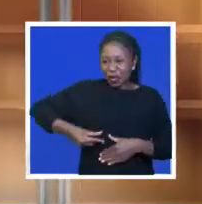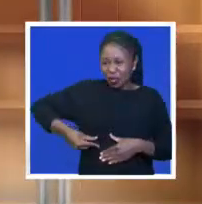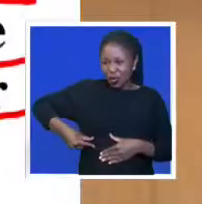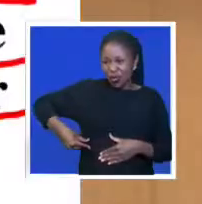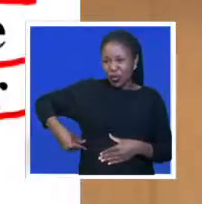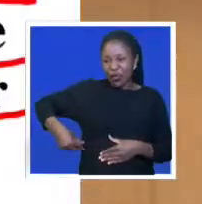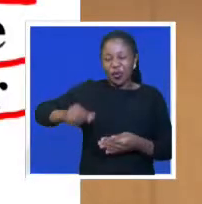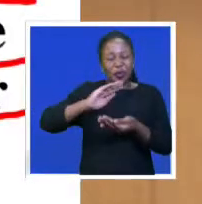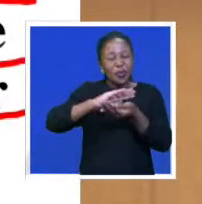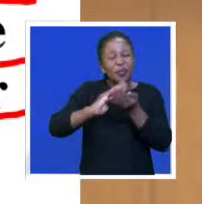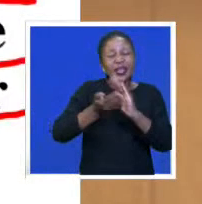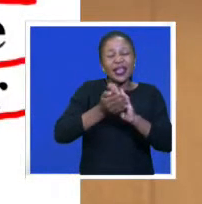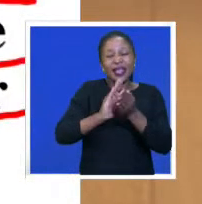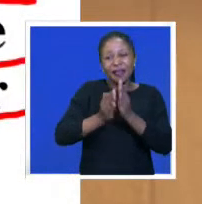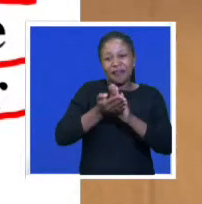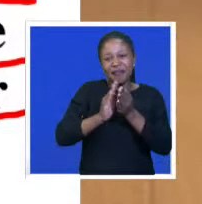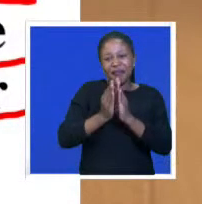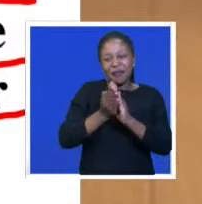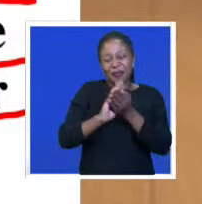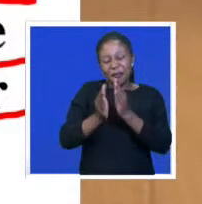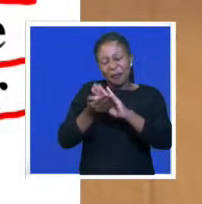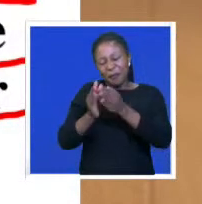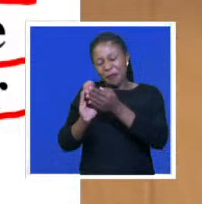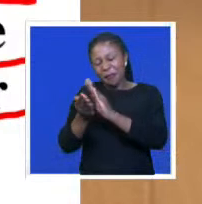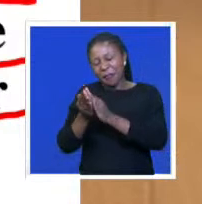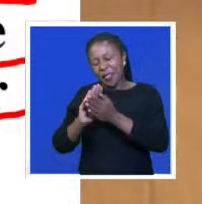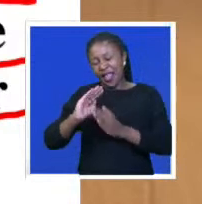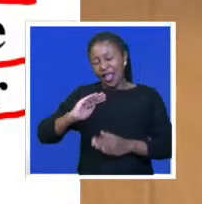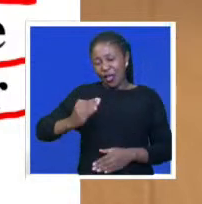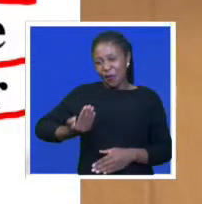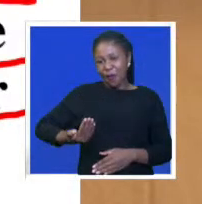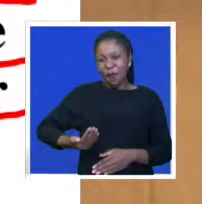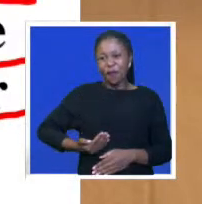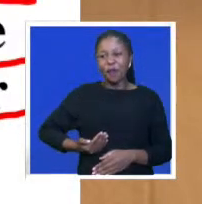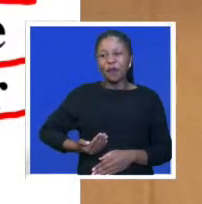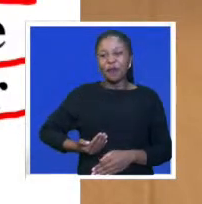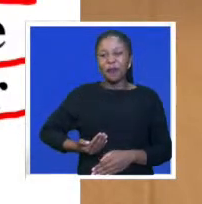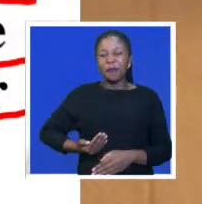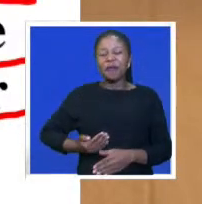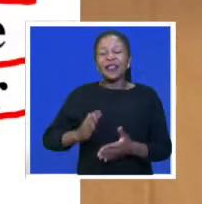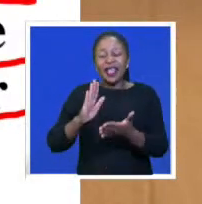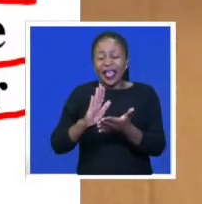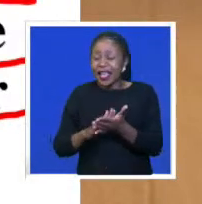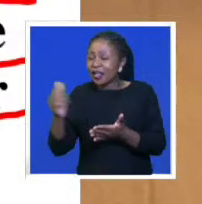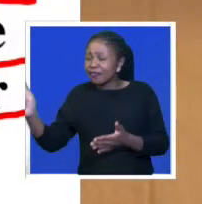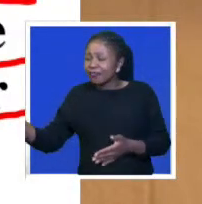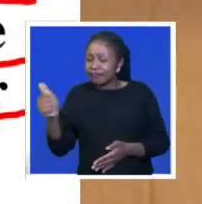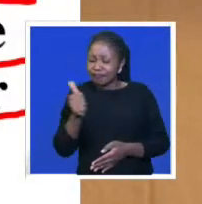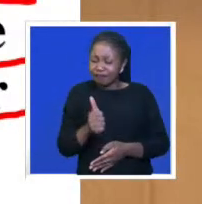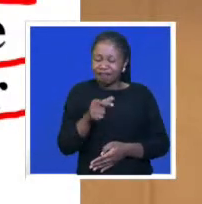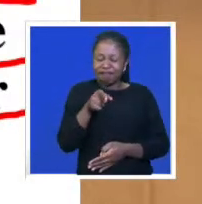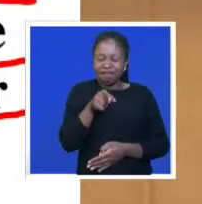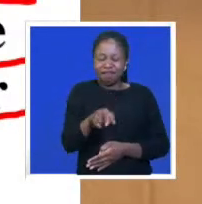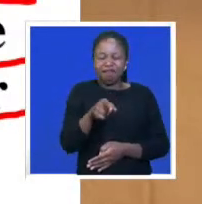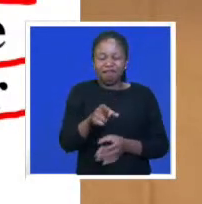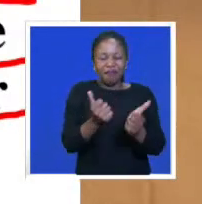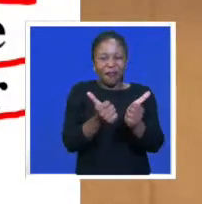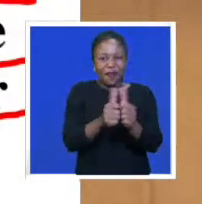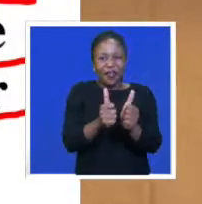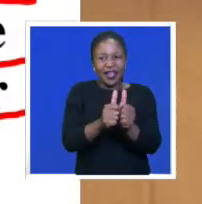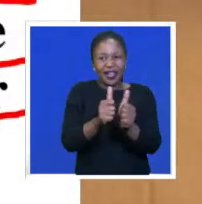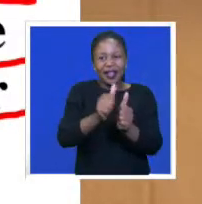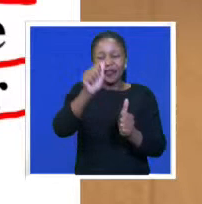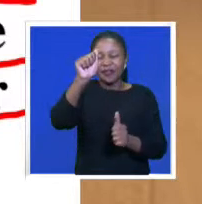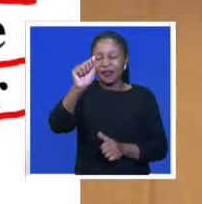he had taken from the man into a woman and brought her to Adam.